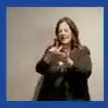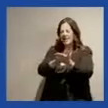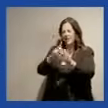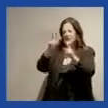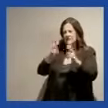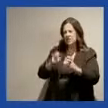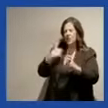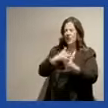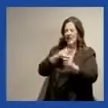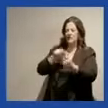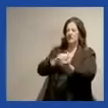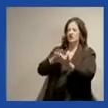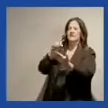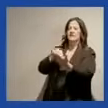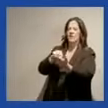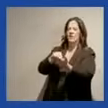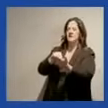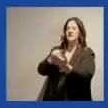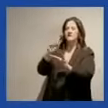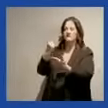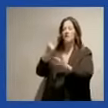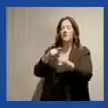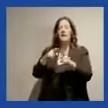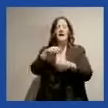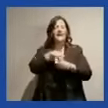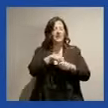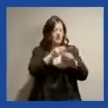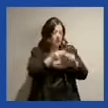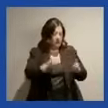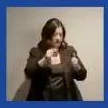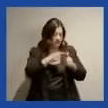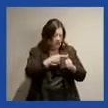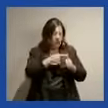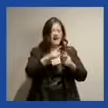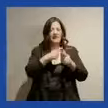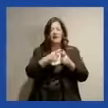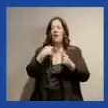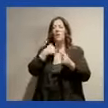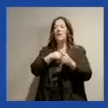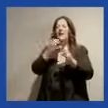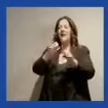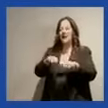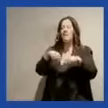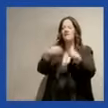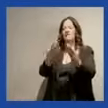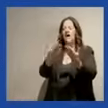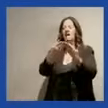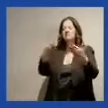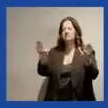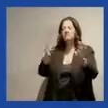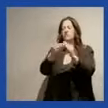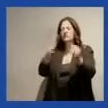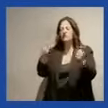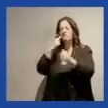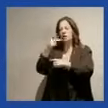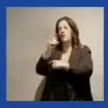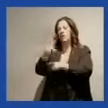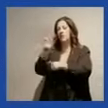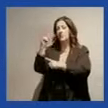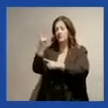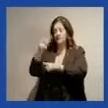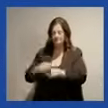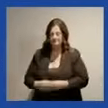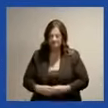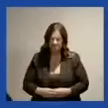we think it's an interesting interim solution until we address the larger solution as it relates to Prop 2 and some of the questions around the